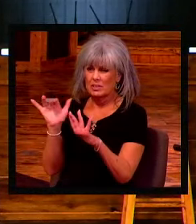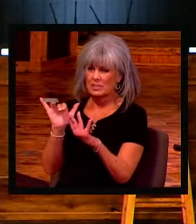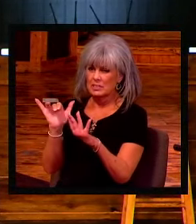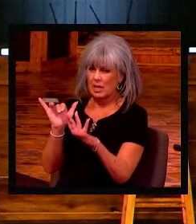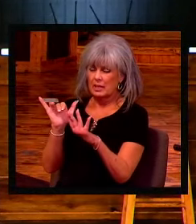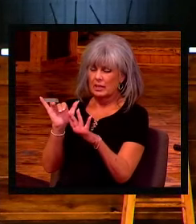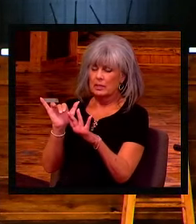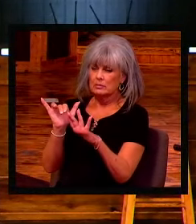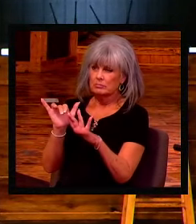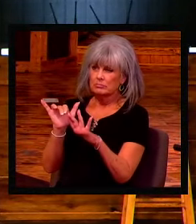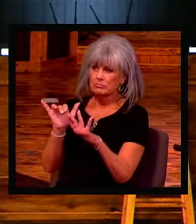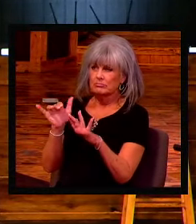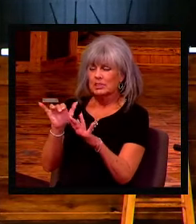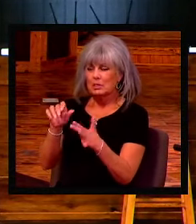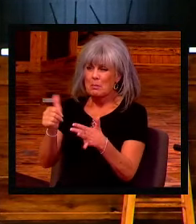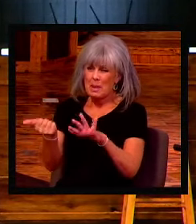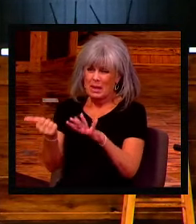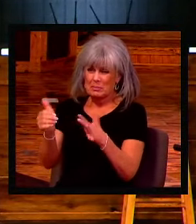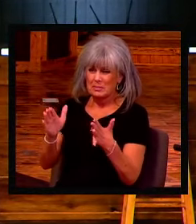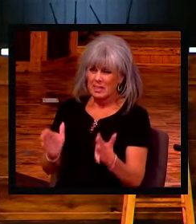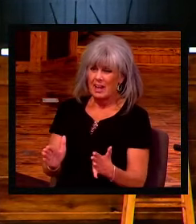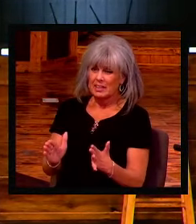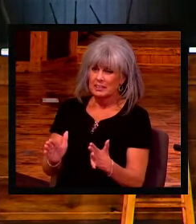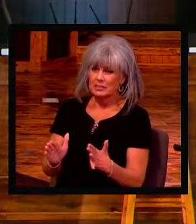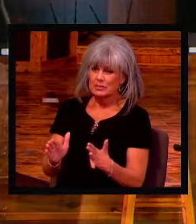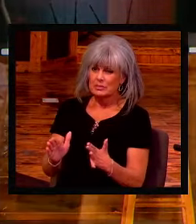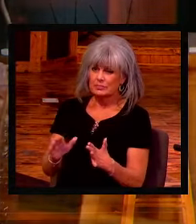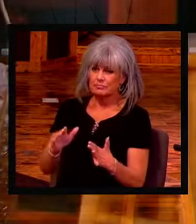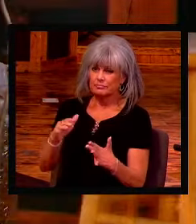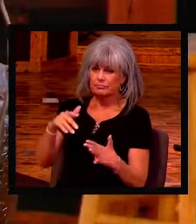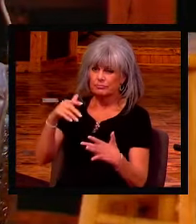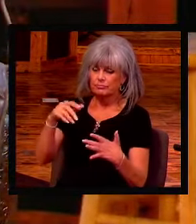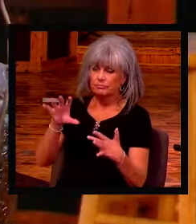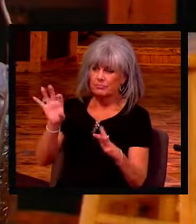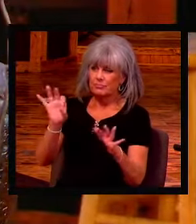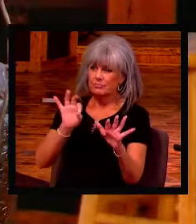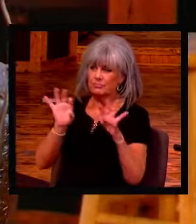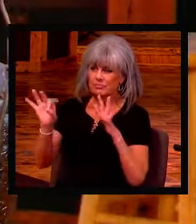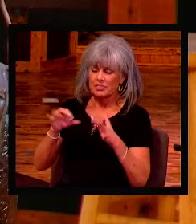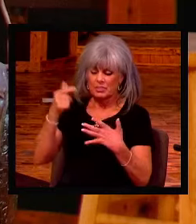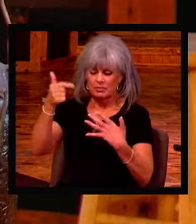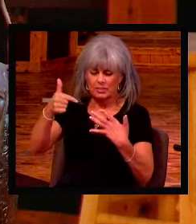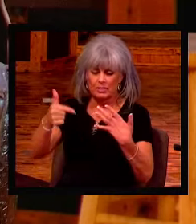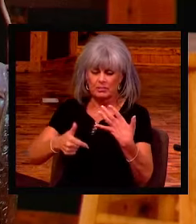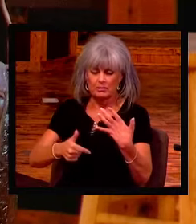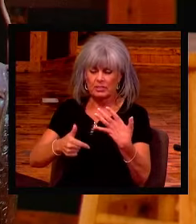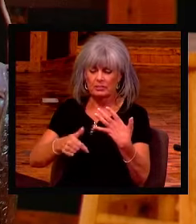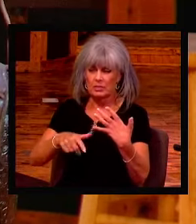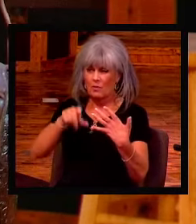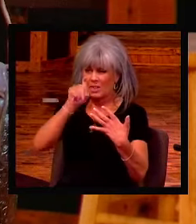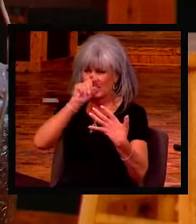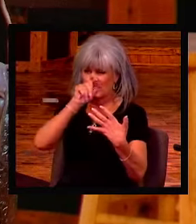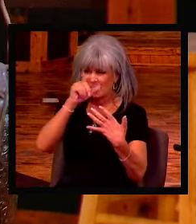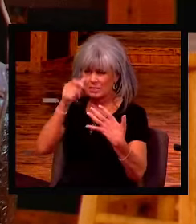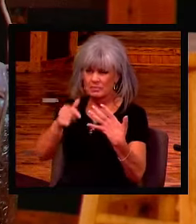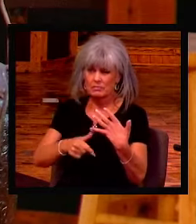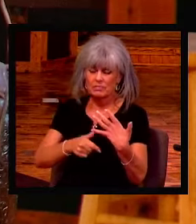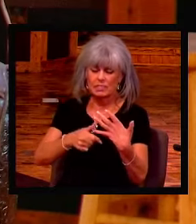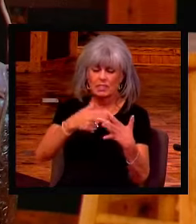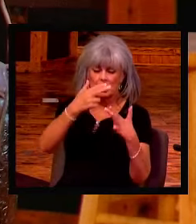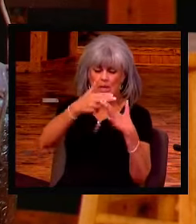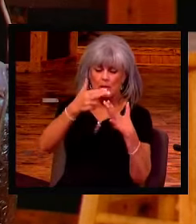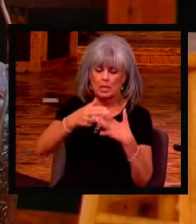a Baptist. There are different denominations of witches, and they all have different names,